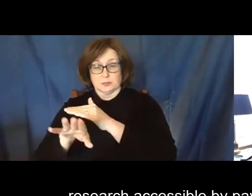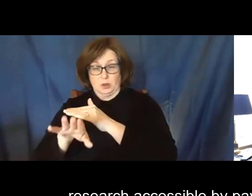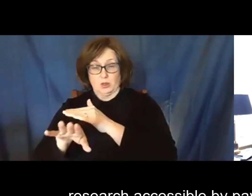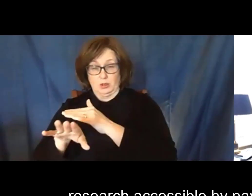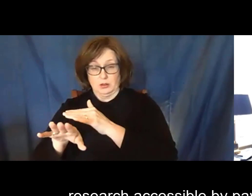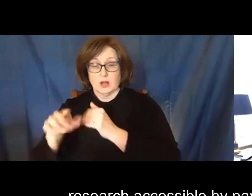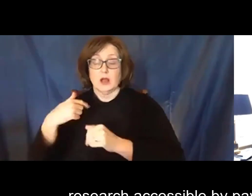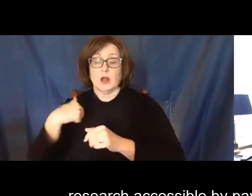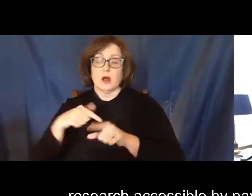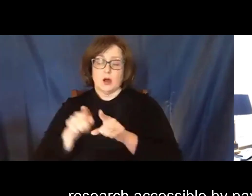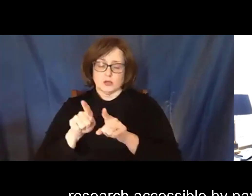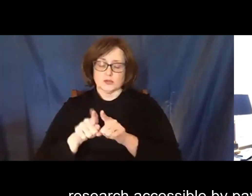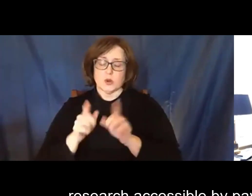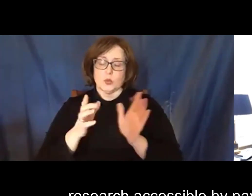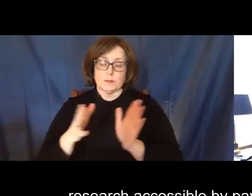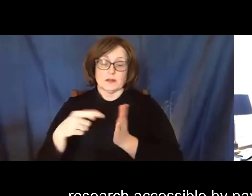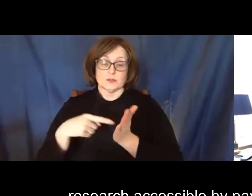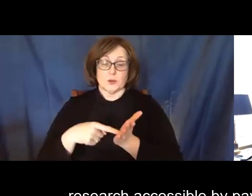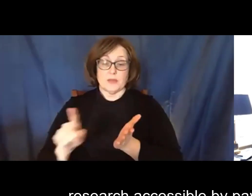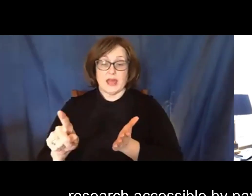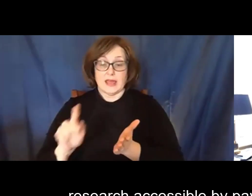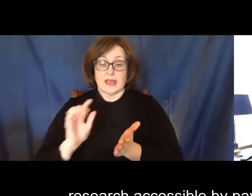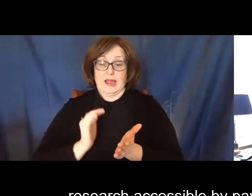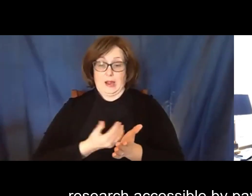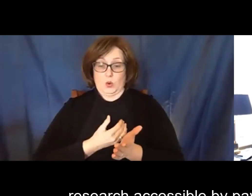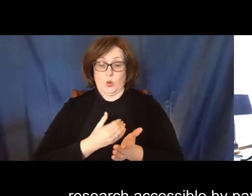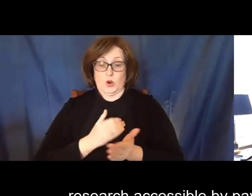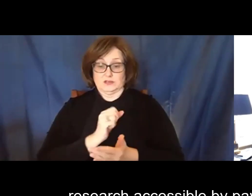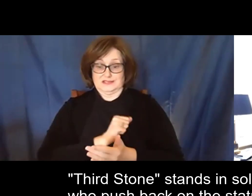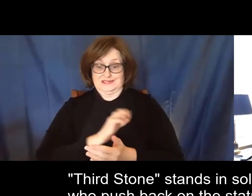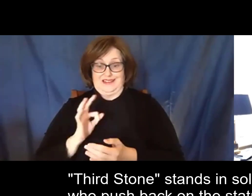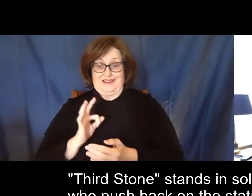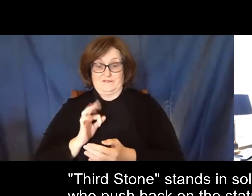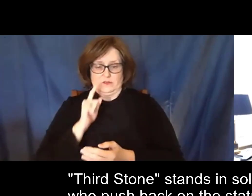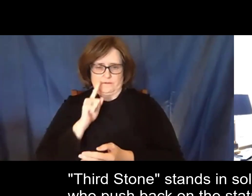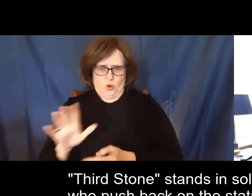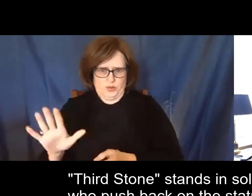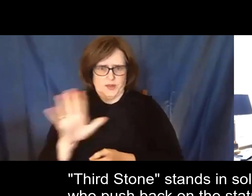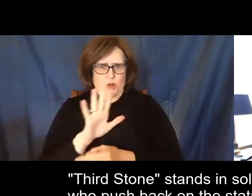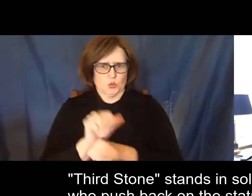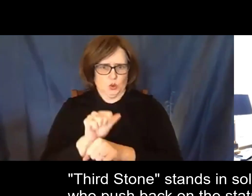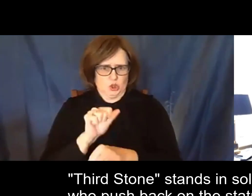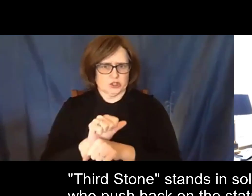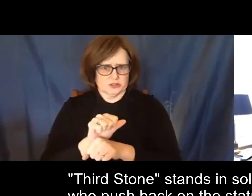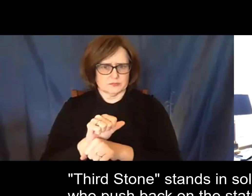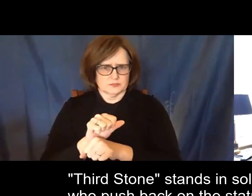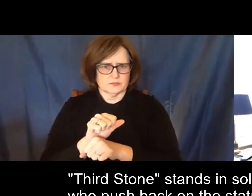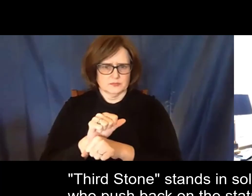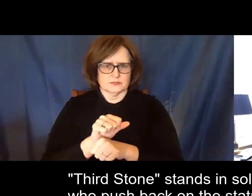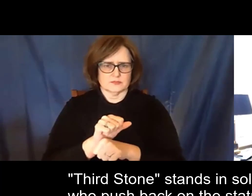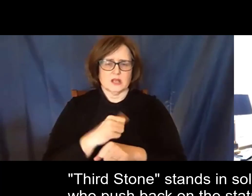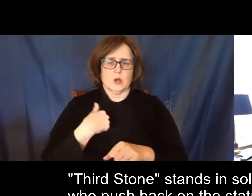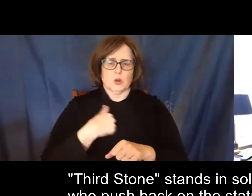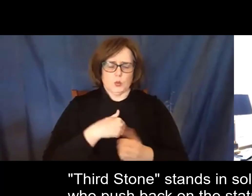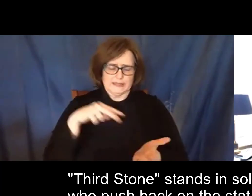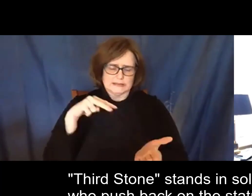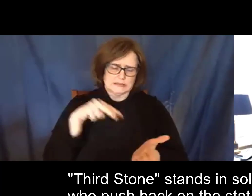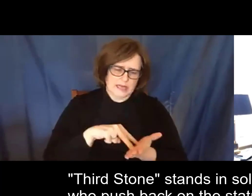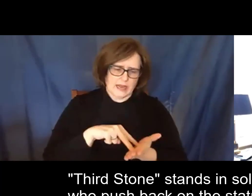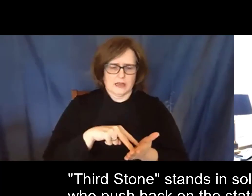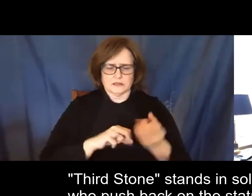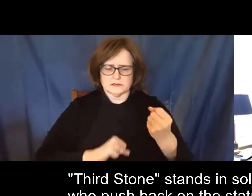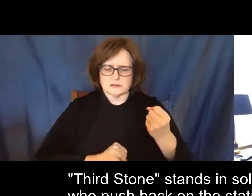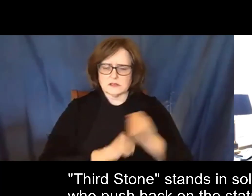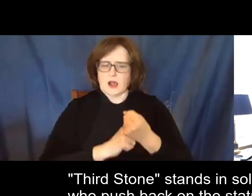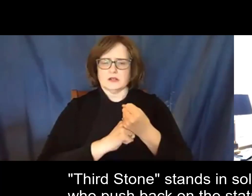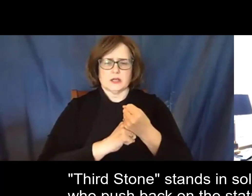and editorial staff for their labor. Third Stone stands in solidarity with others who